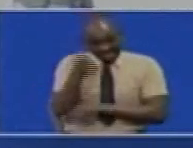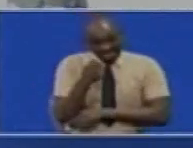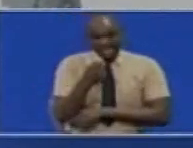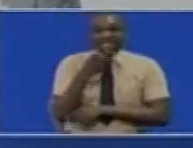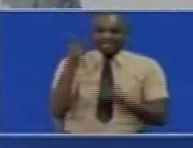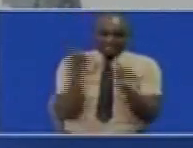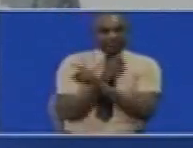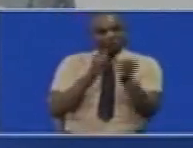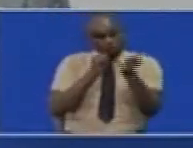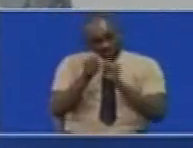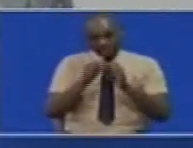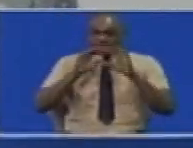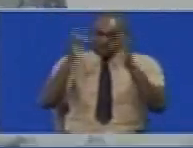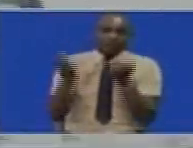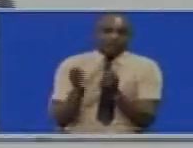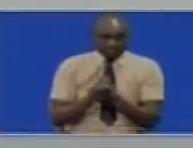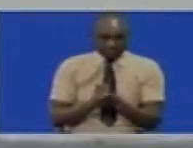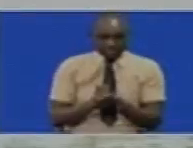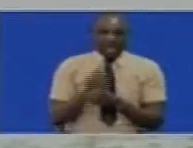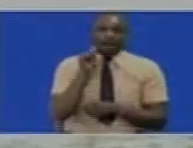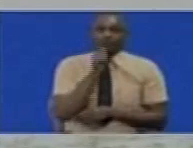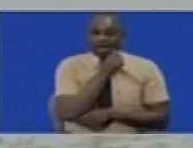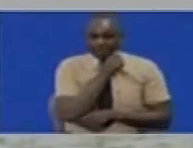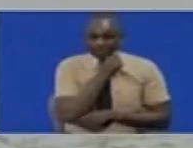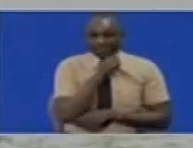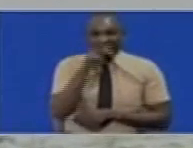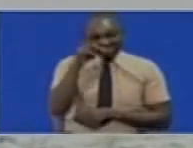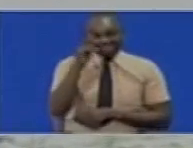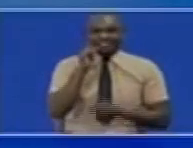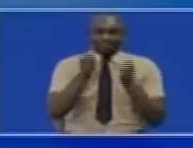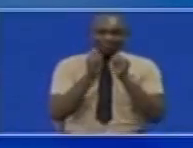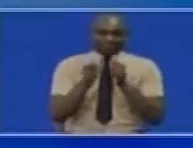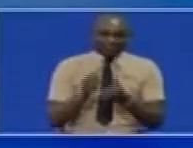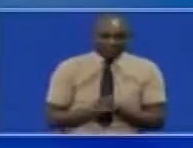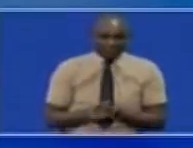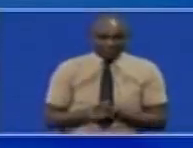skydiving competitions across the world. Abula Ahmed, KTN Sports.